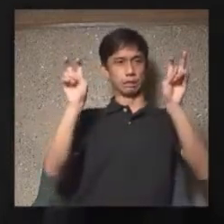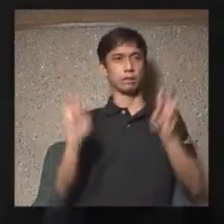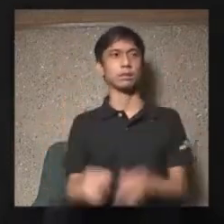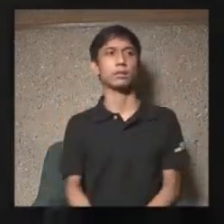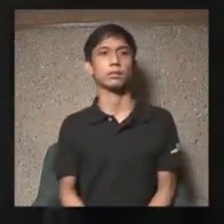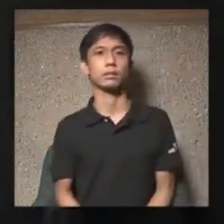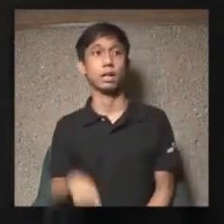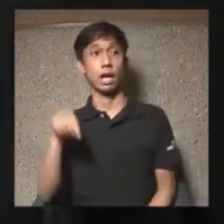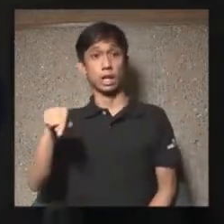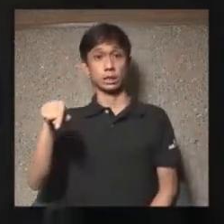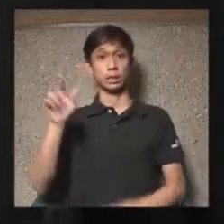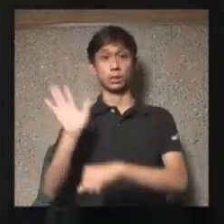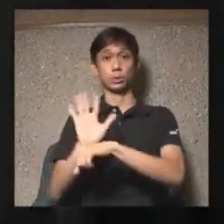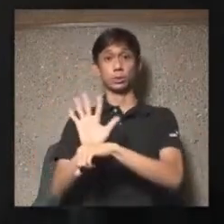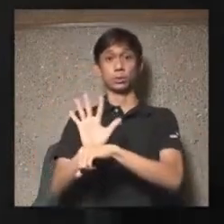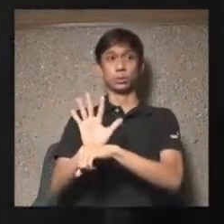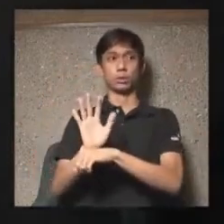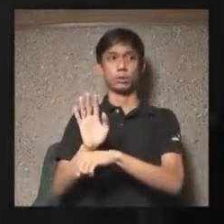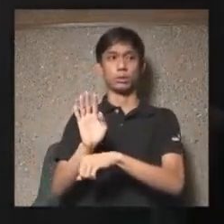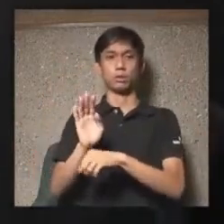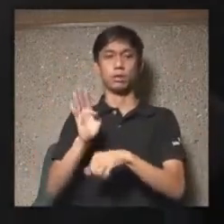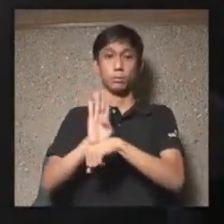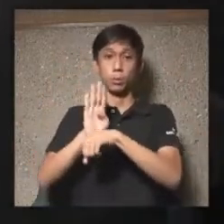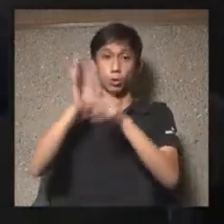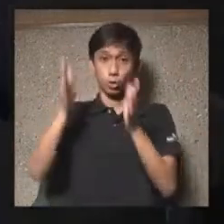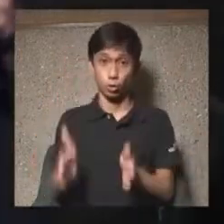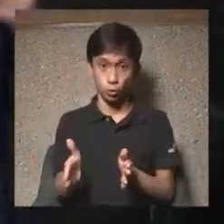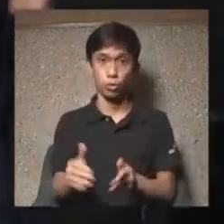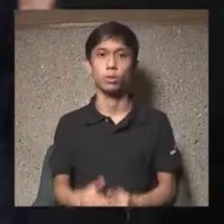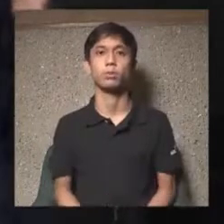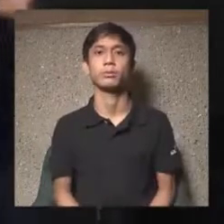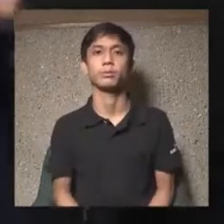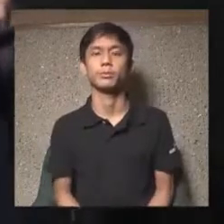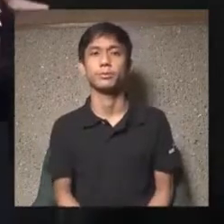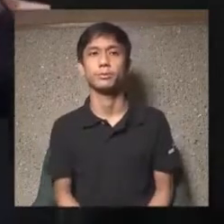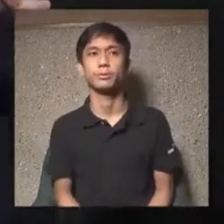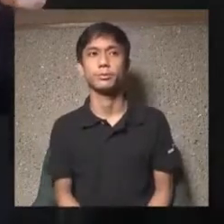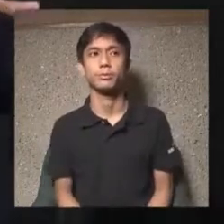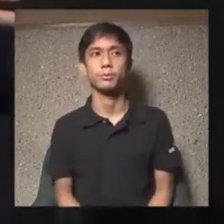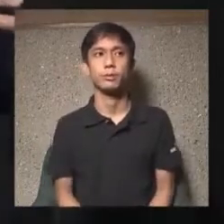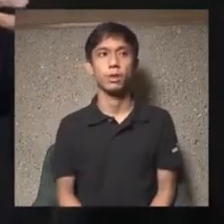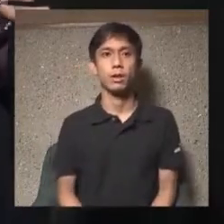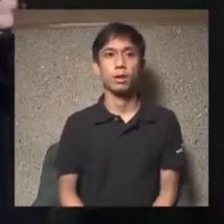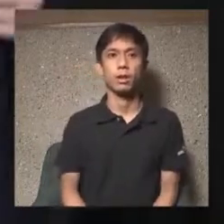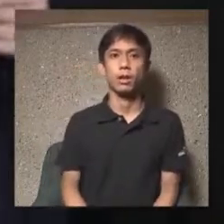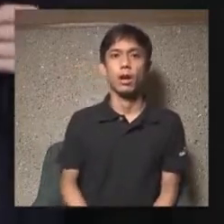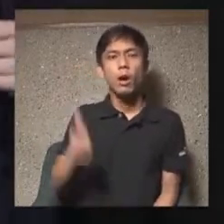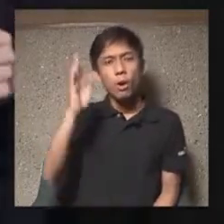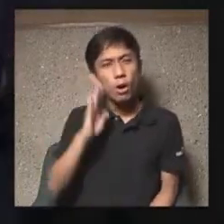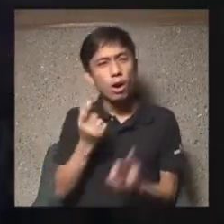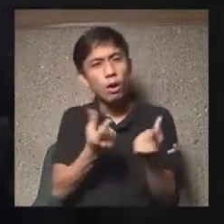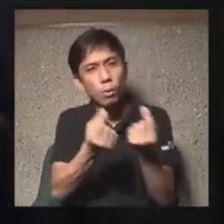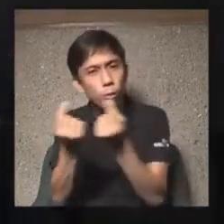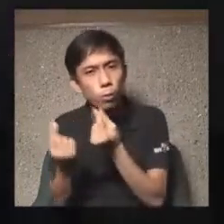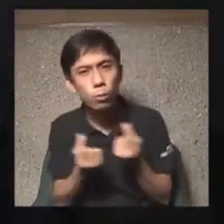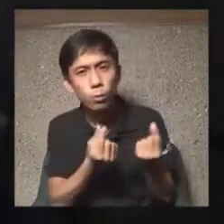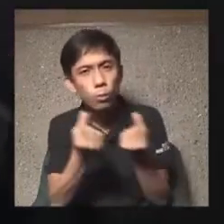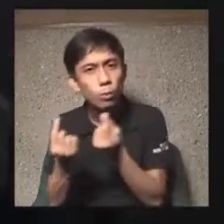years. And God asked me to do something that was very unique for an entrepreneur. In